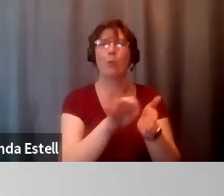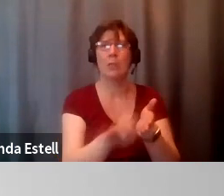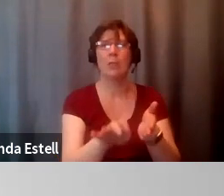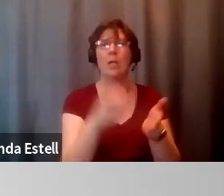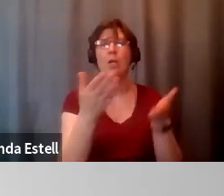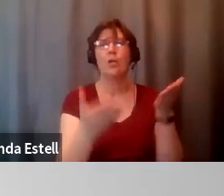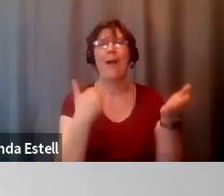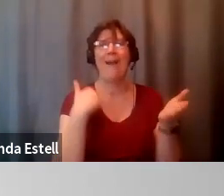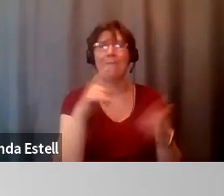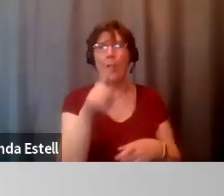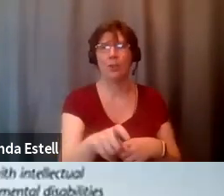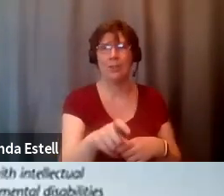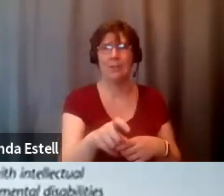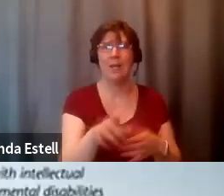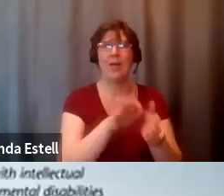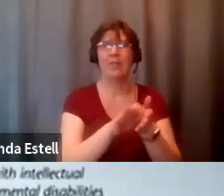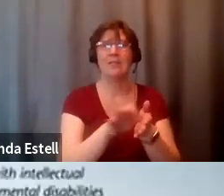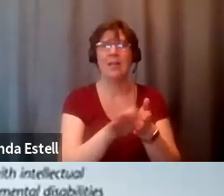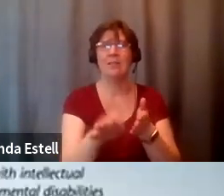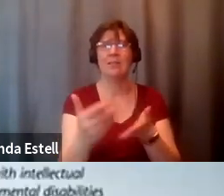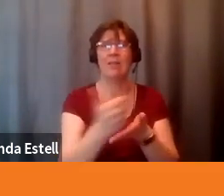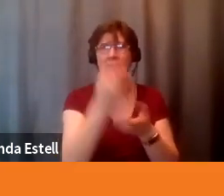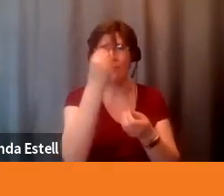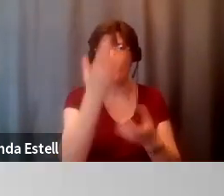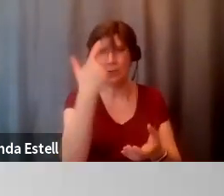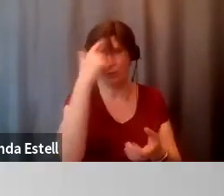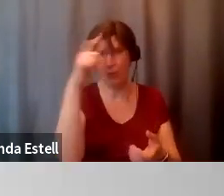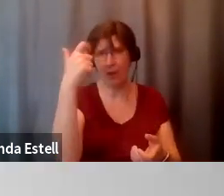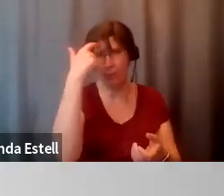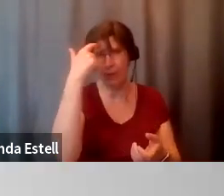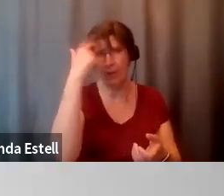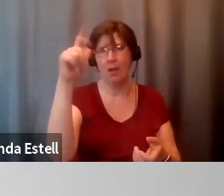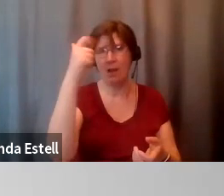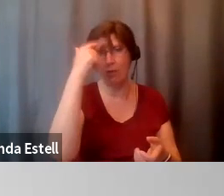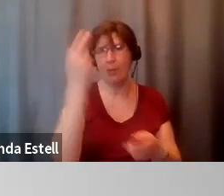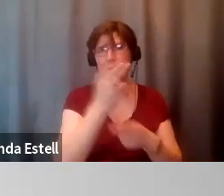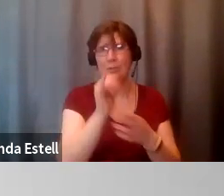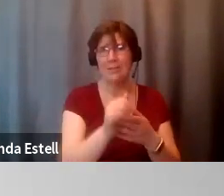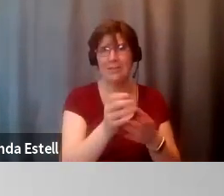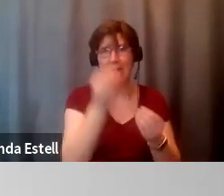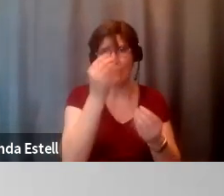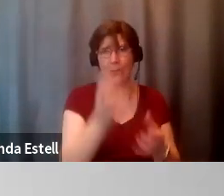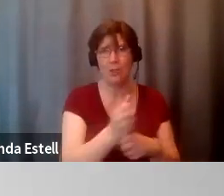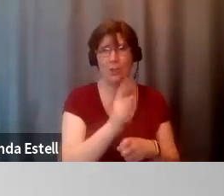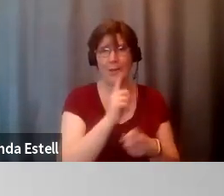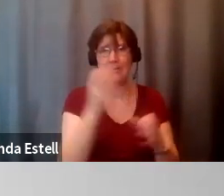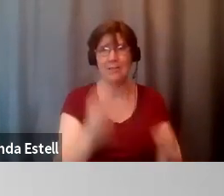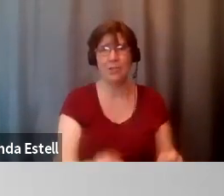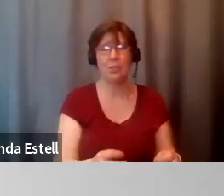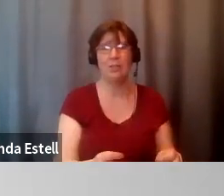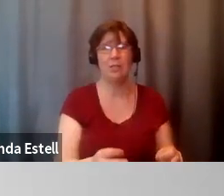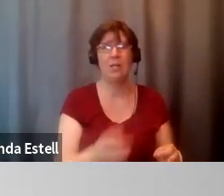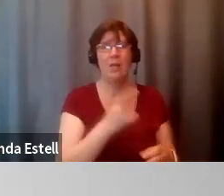may have questions. The census collects information for the government. The government uses that information to make decisions.